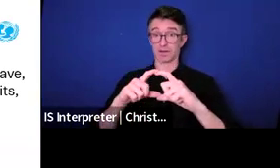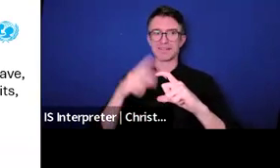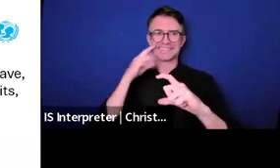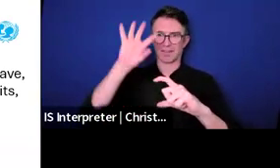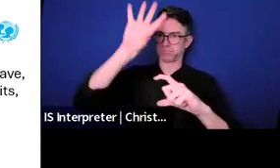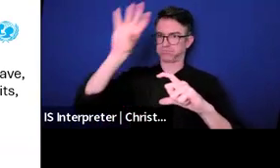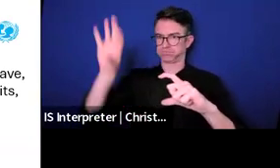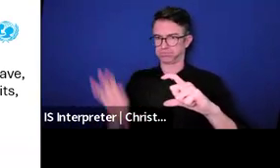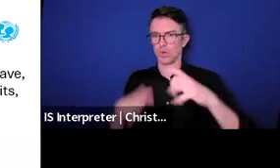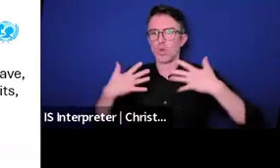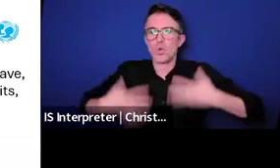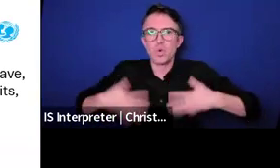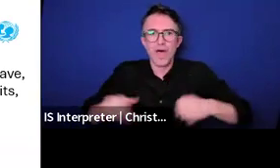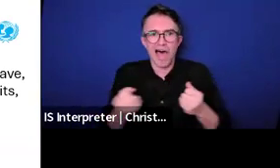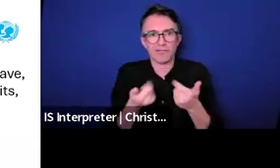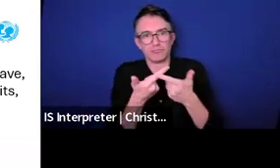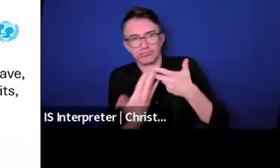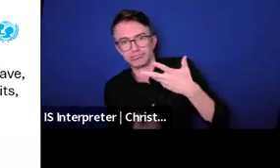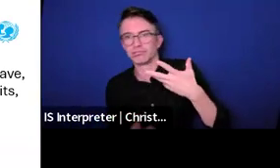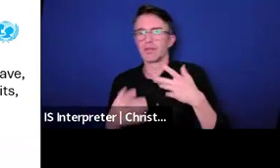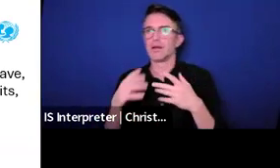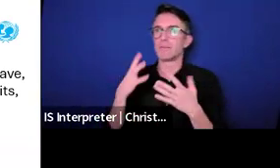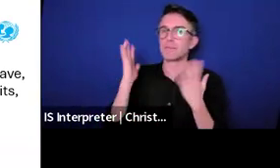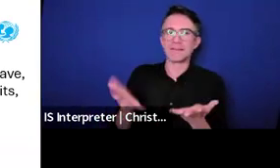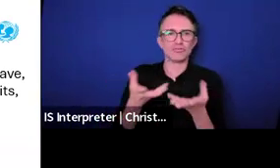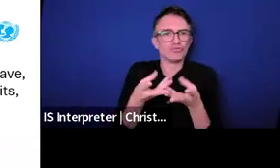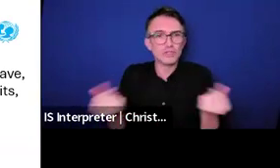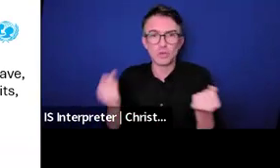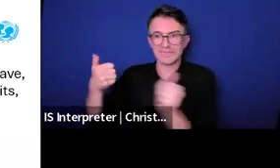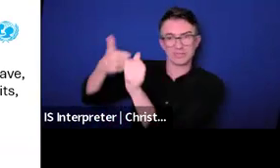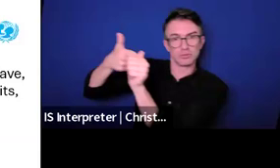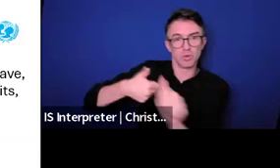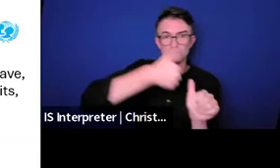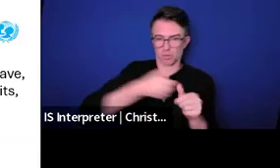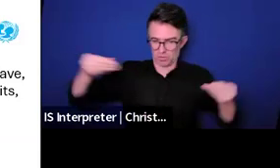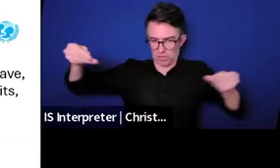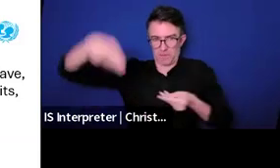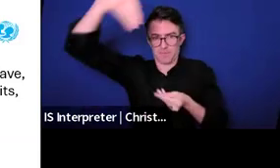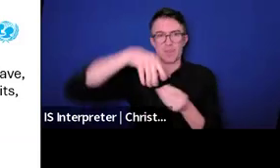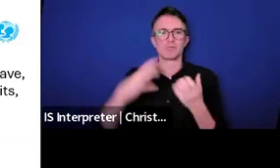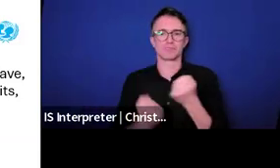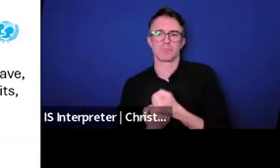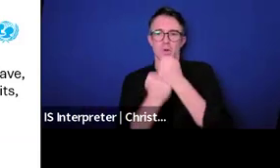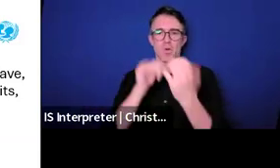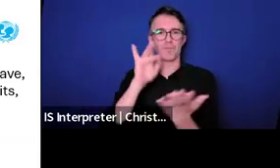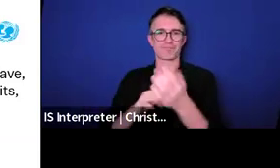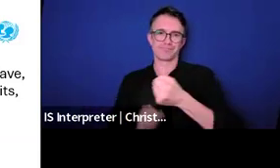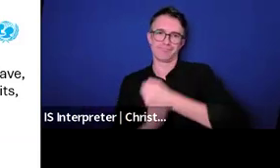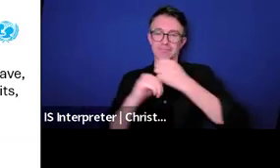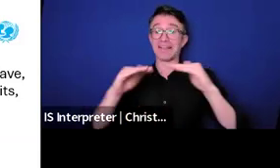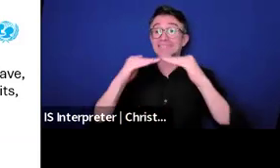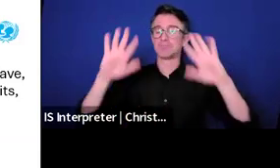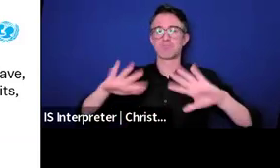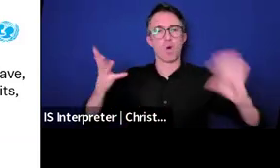without leveraging multi-sectoral contributions. We all have to come together for these systems to truly work. So for example, you